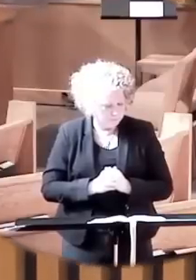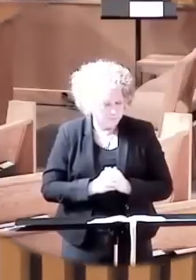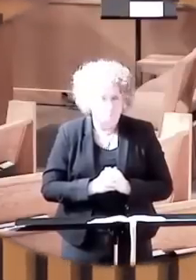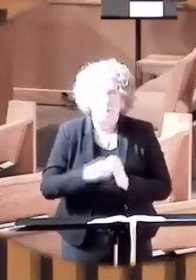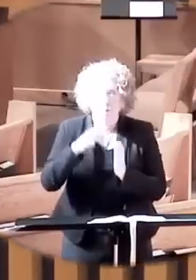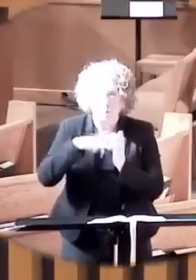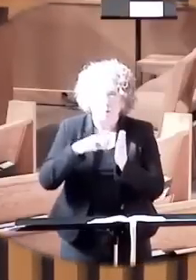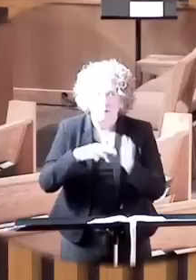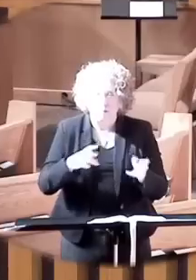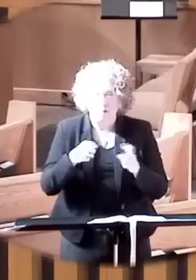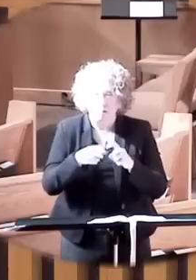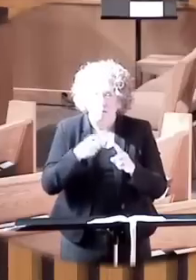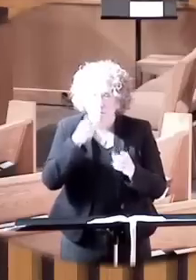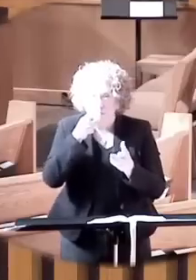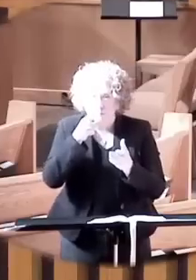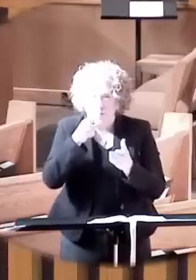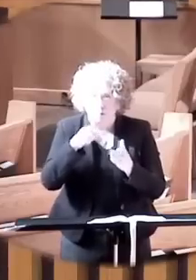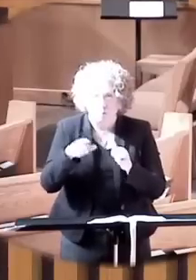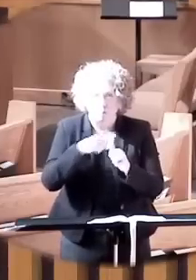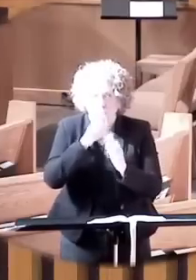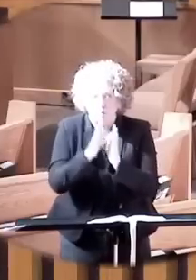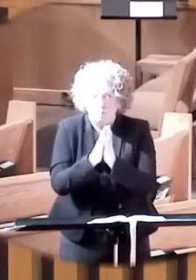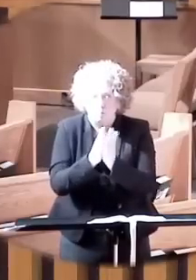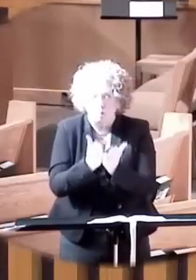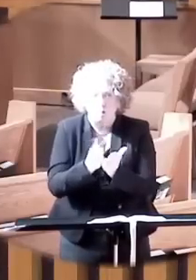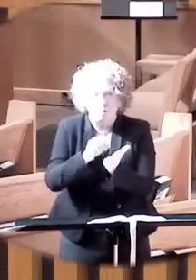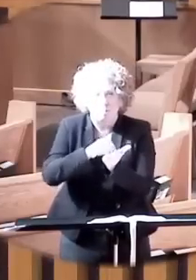A reading from the first book of Samuel.